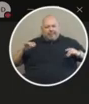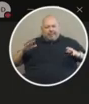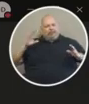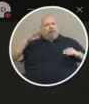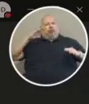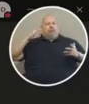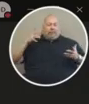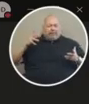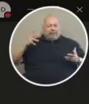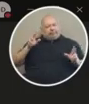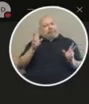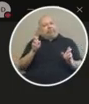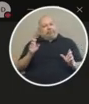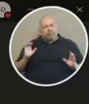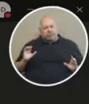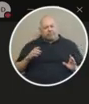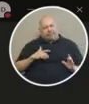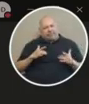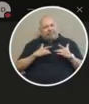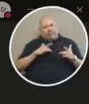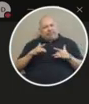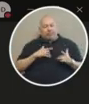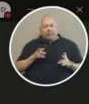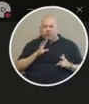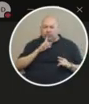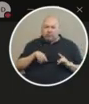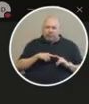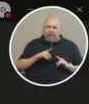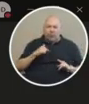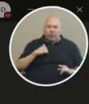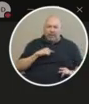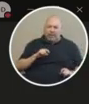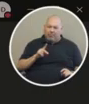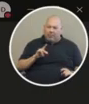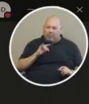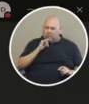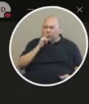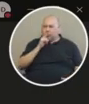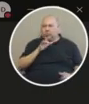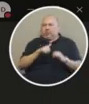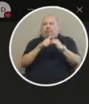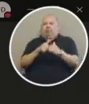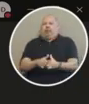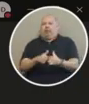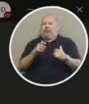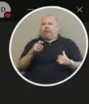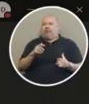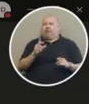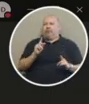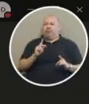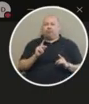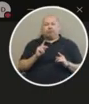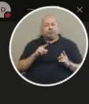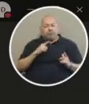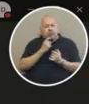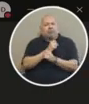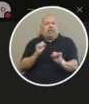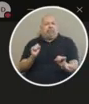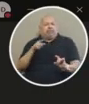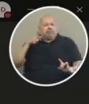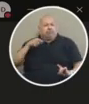troubling issue that, as Mario has pointed out, we need people to comply for public safety